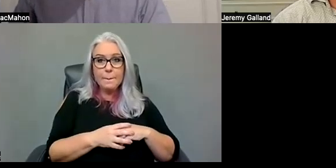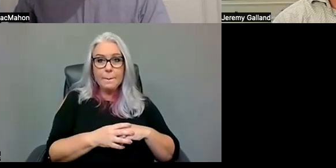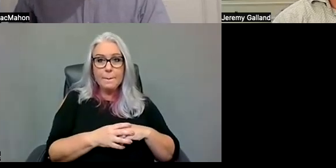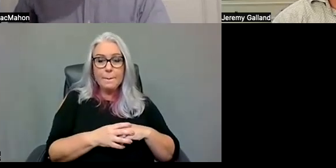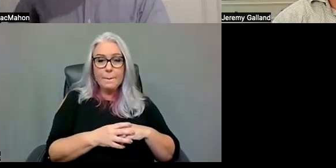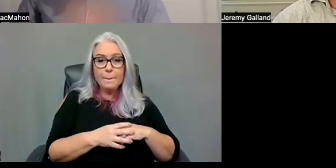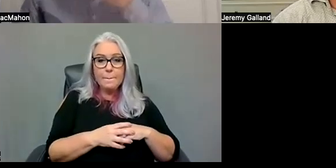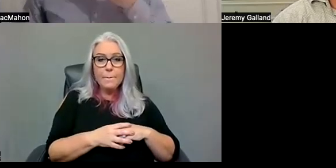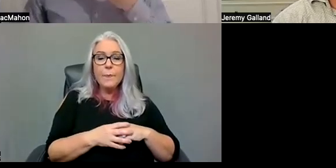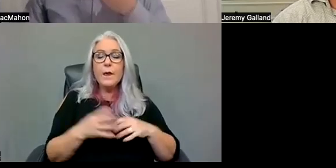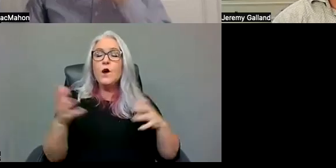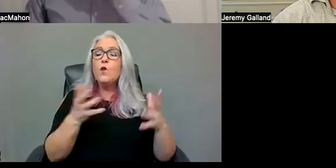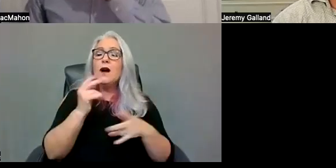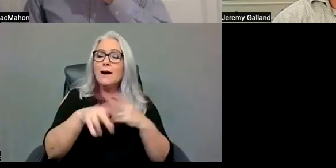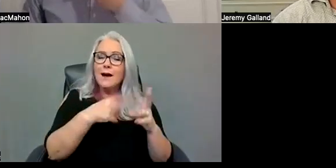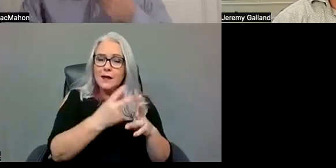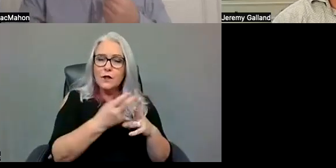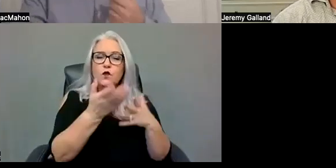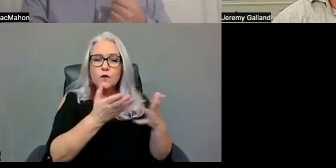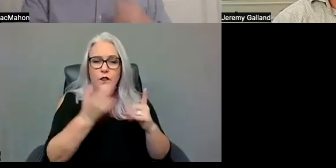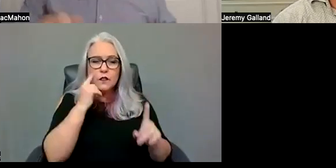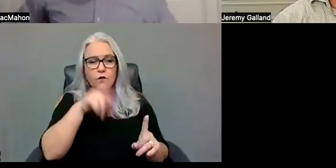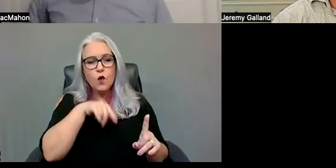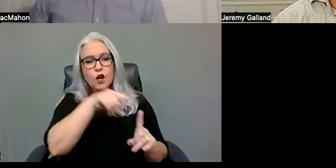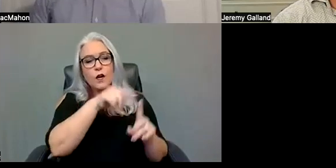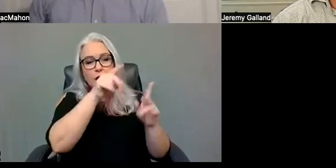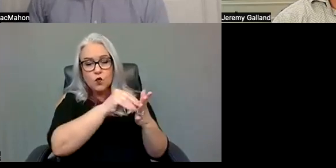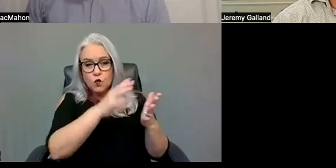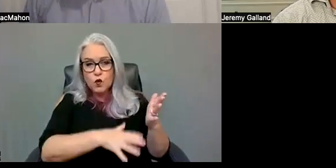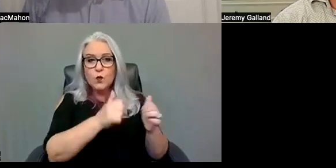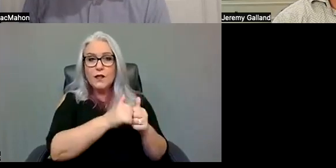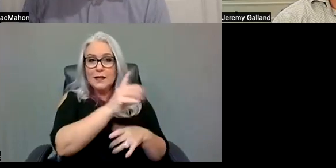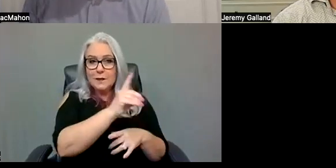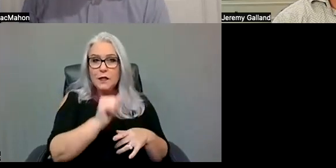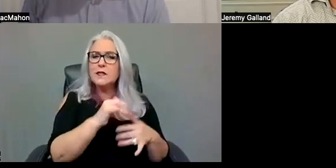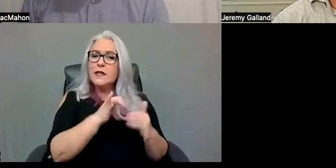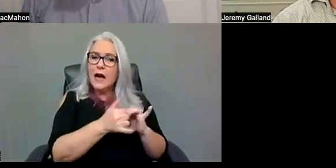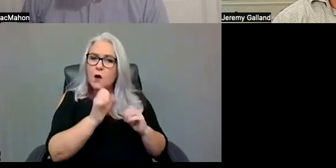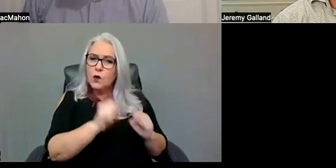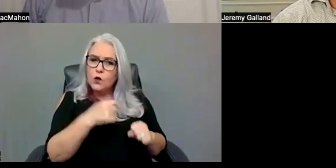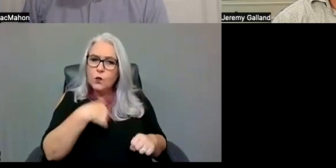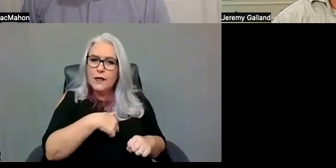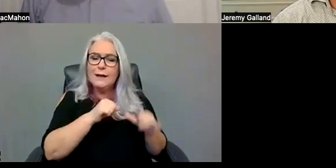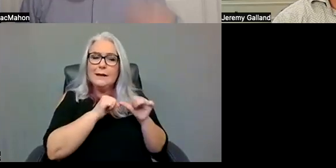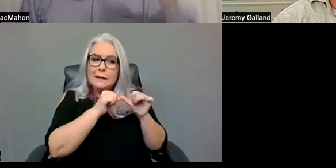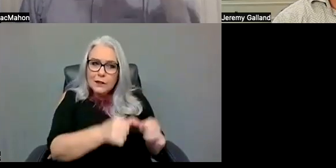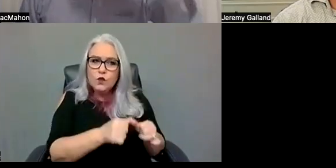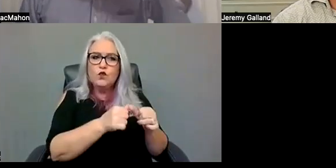to students with disabilities? And how would you continue to optimize special education in the